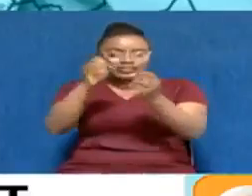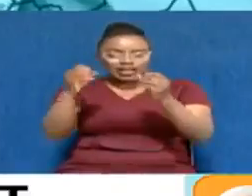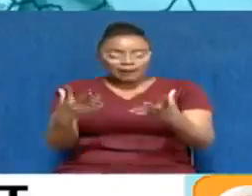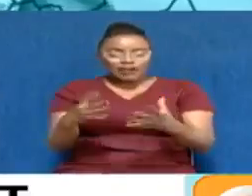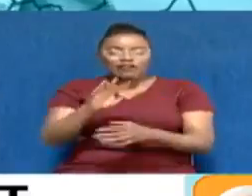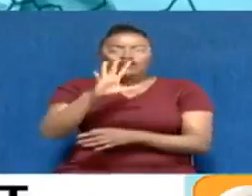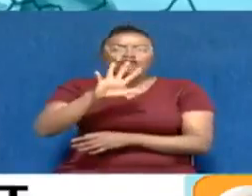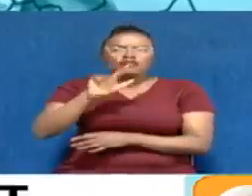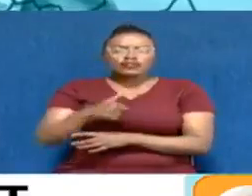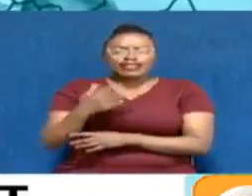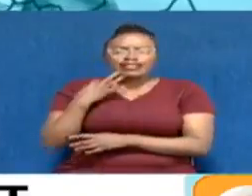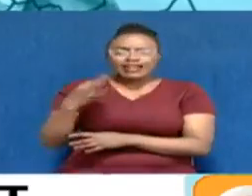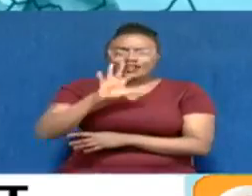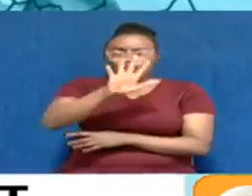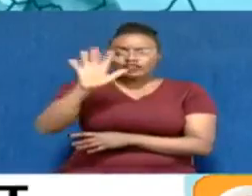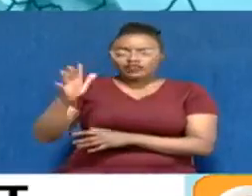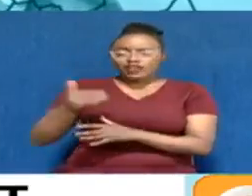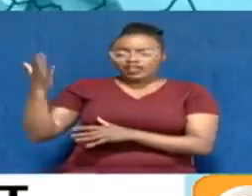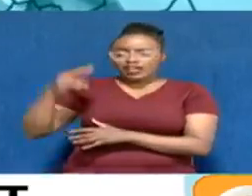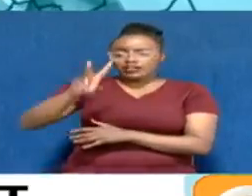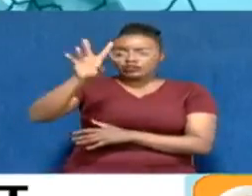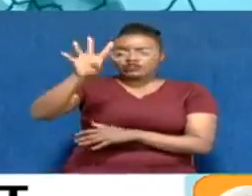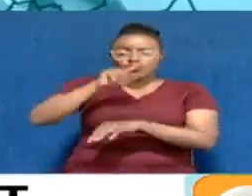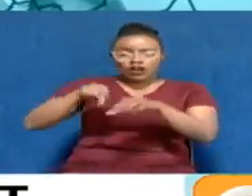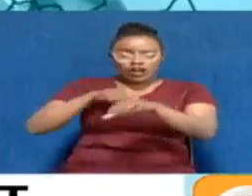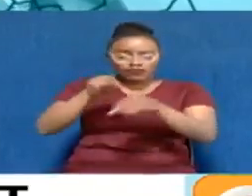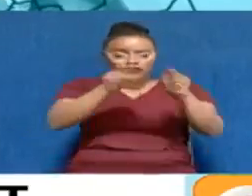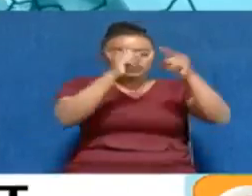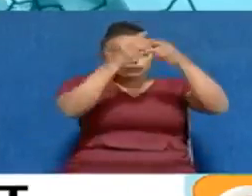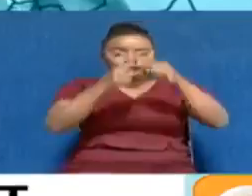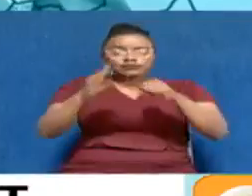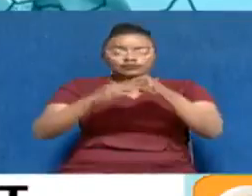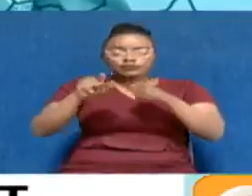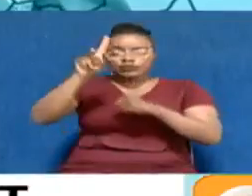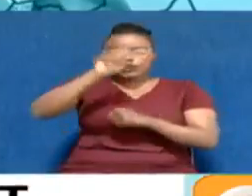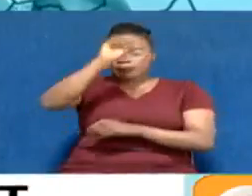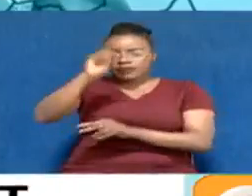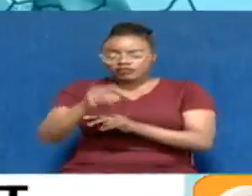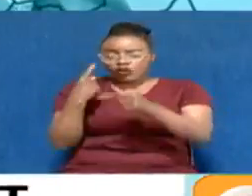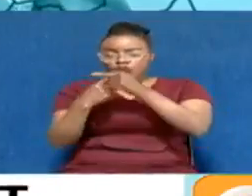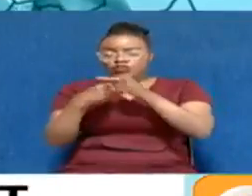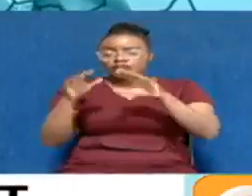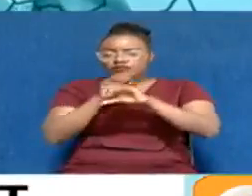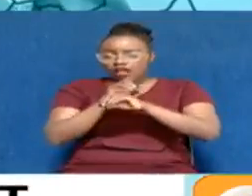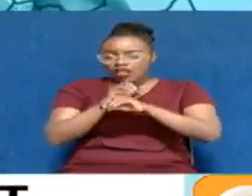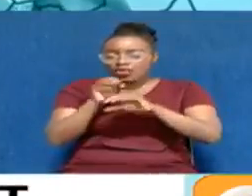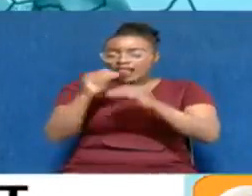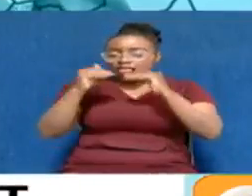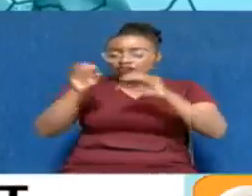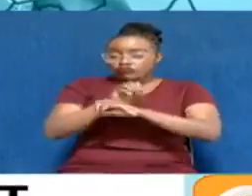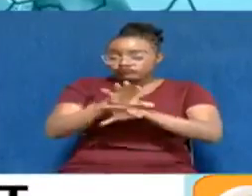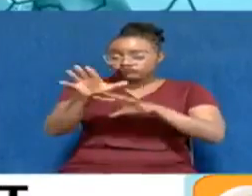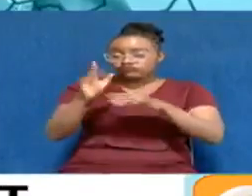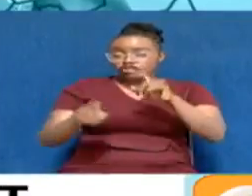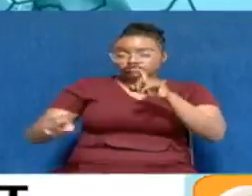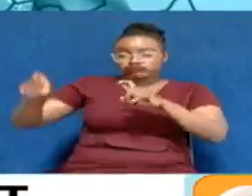of 5,355 in the last 24 hours, yielding a 9.1% positivity rate and raising the total number